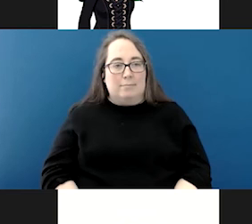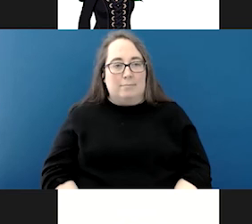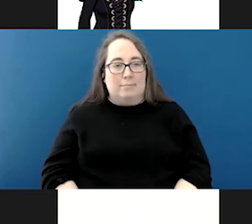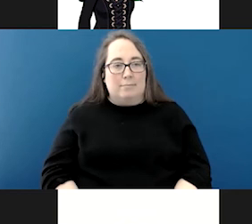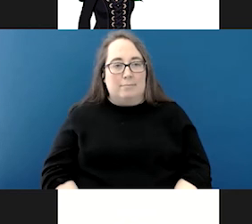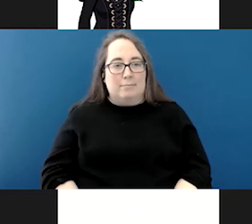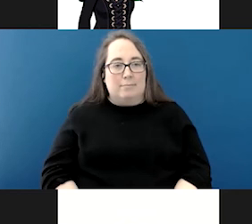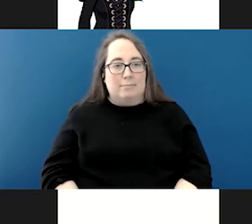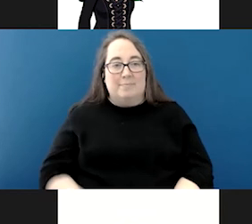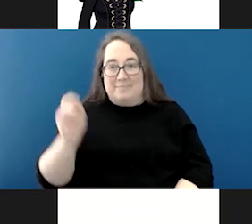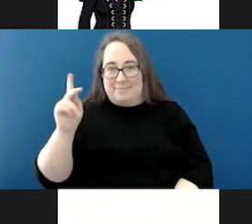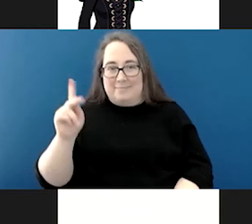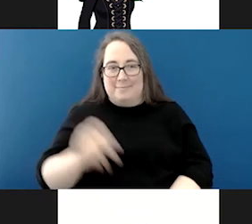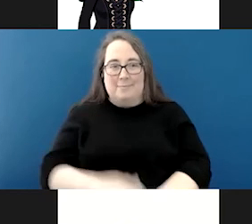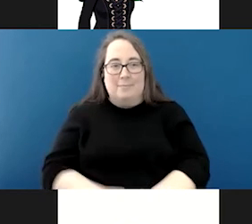Okay.